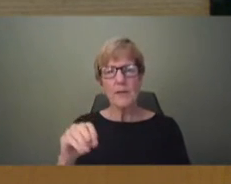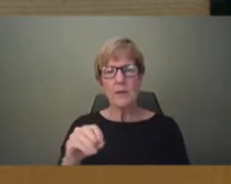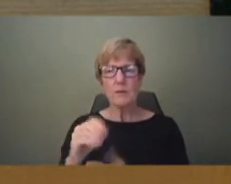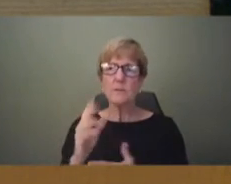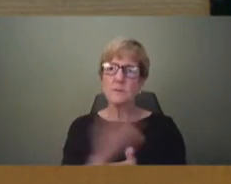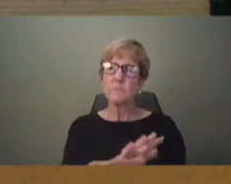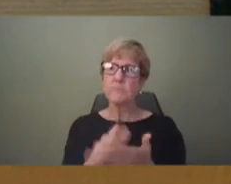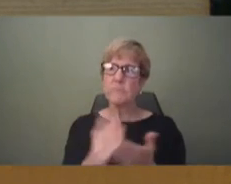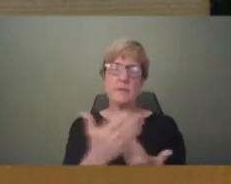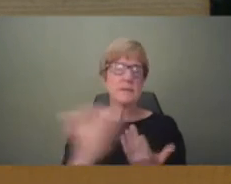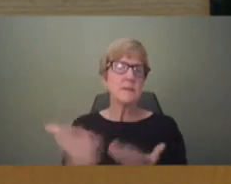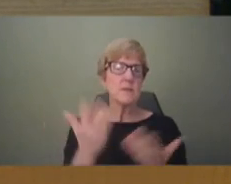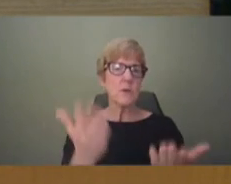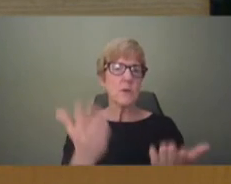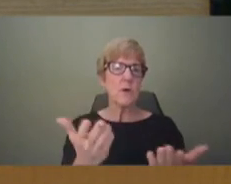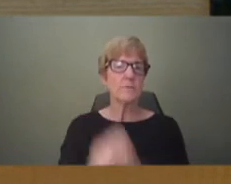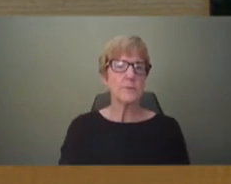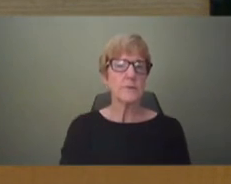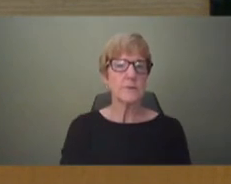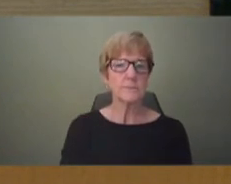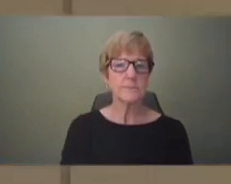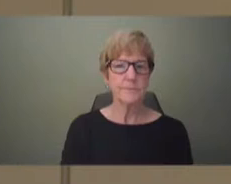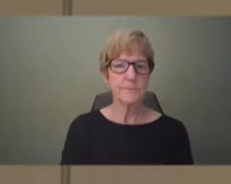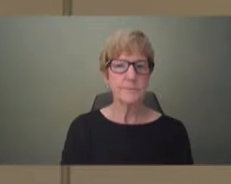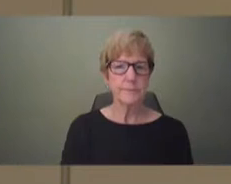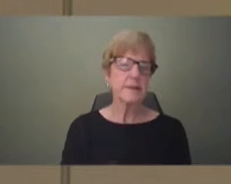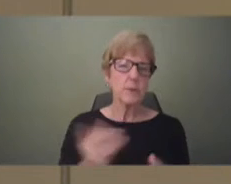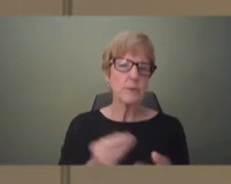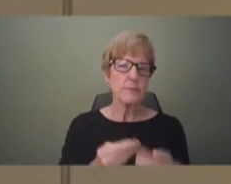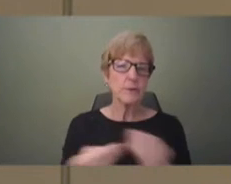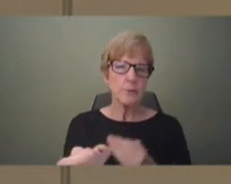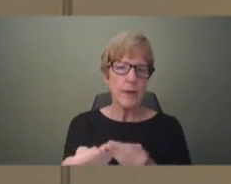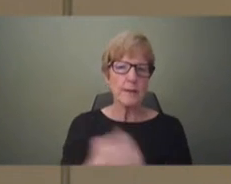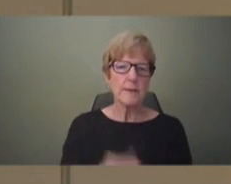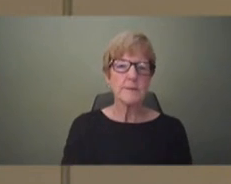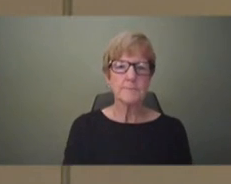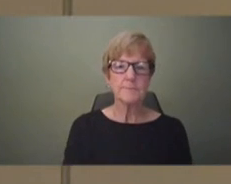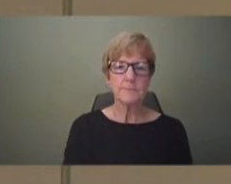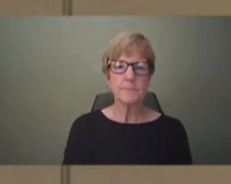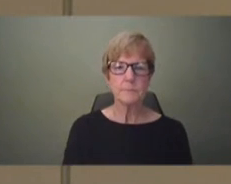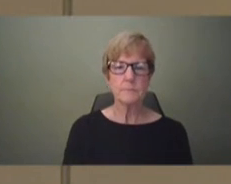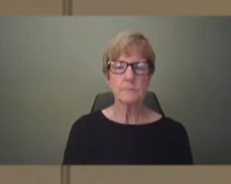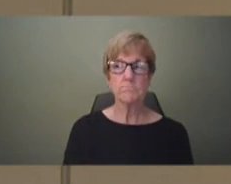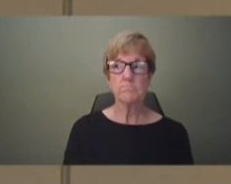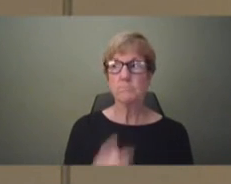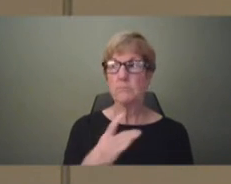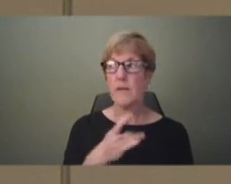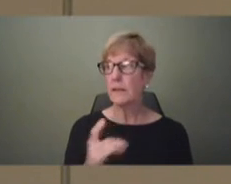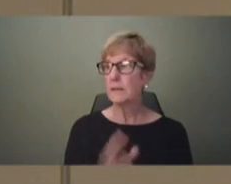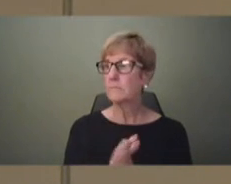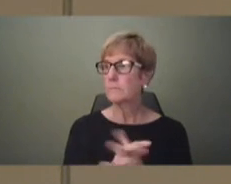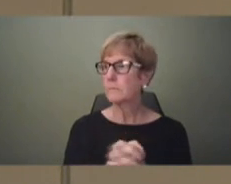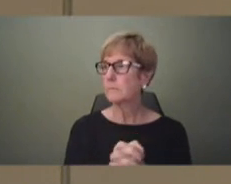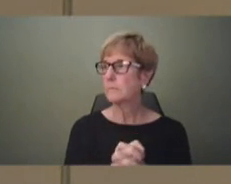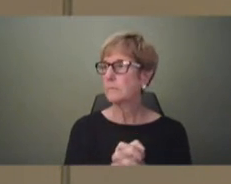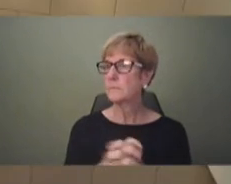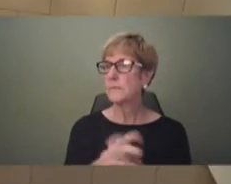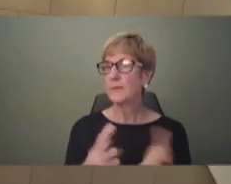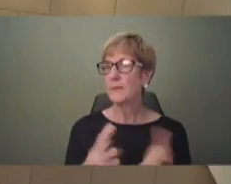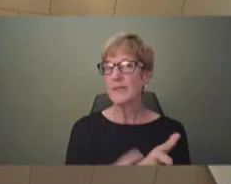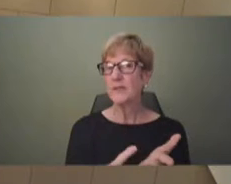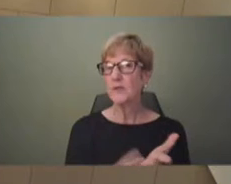being offered as a trade I'd like to I'd like to maybe you know maybe we can sit down and talk